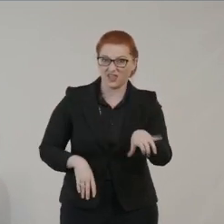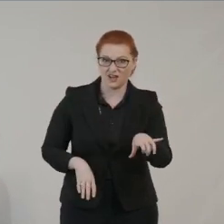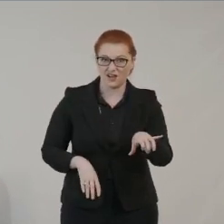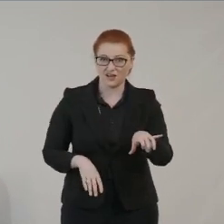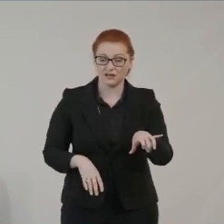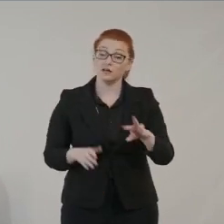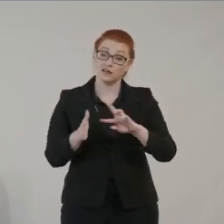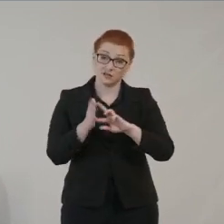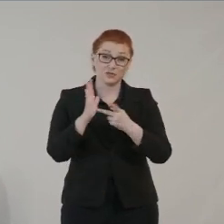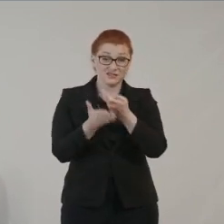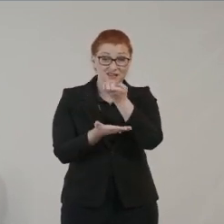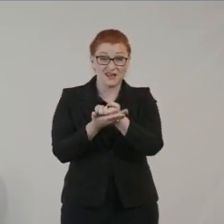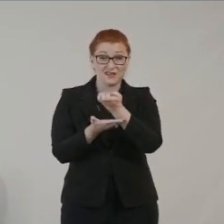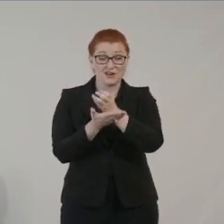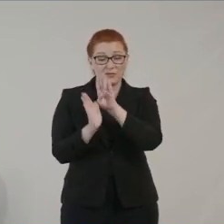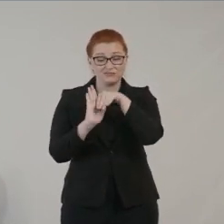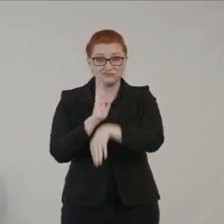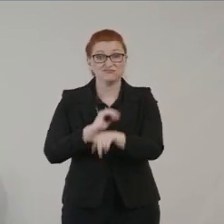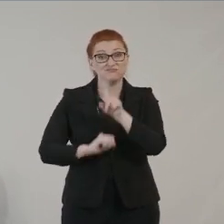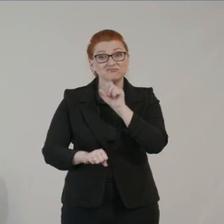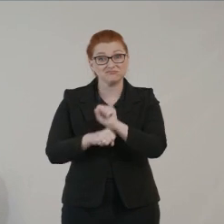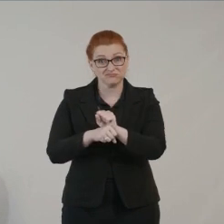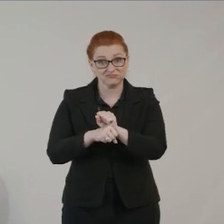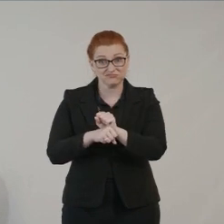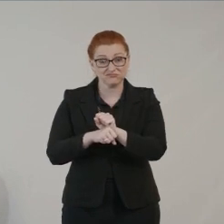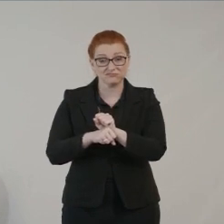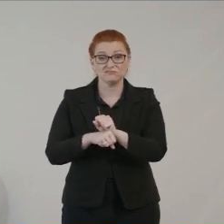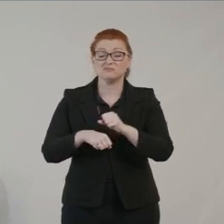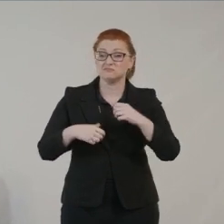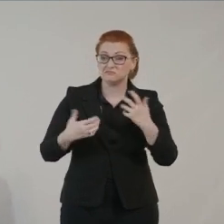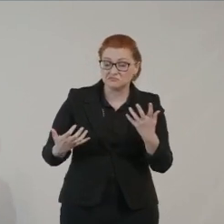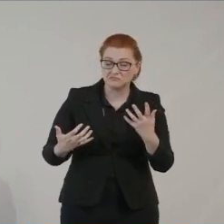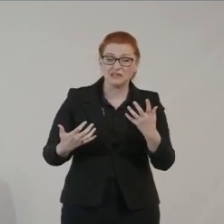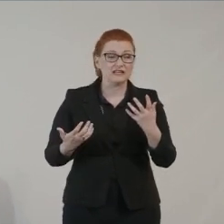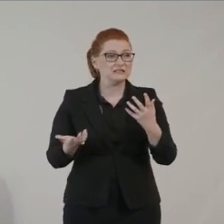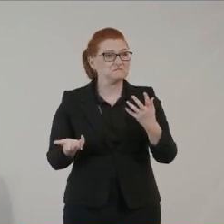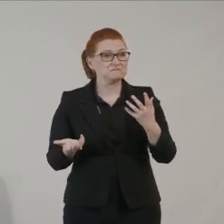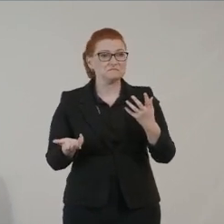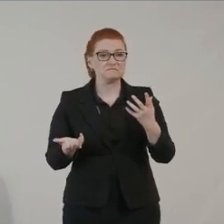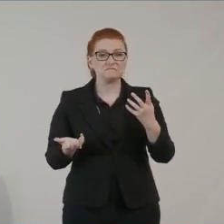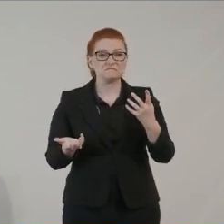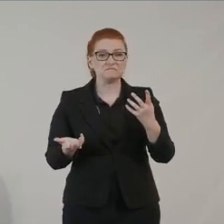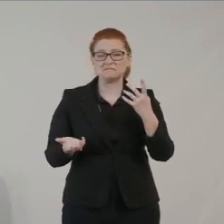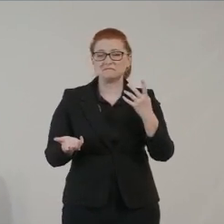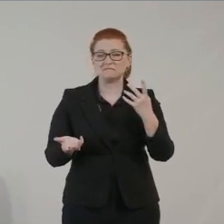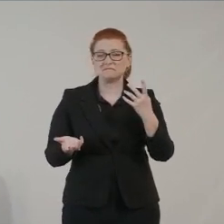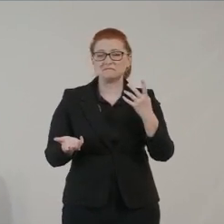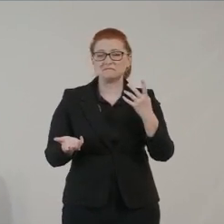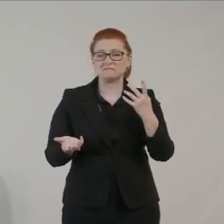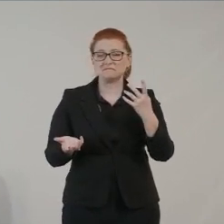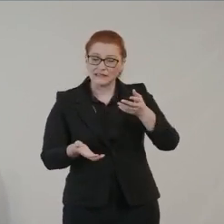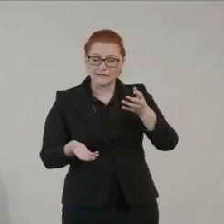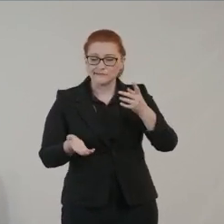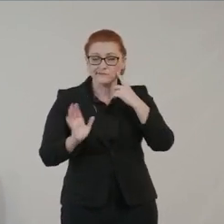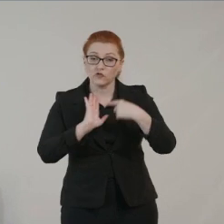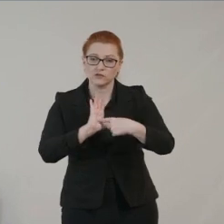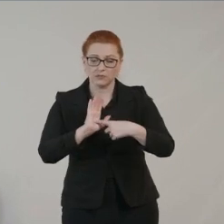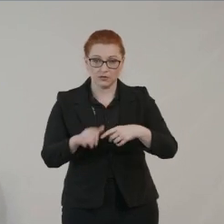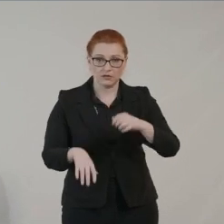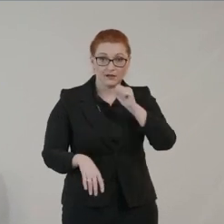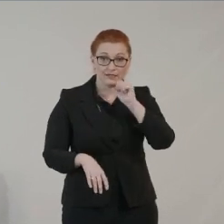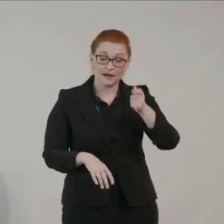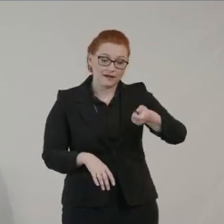economic activity. So how I'd like to present it is like a dimmer switch that was at the highest possible